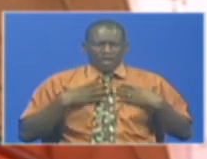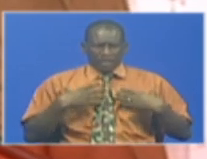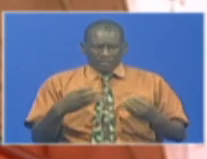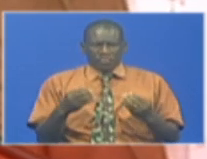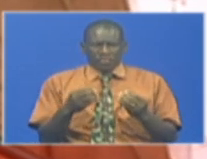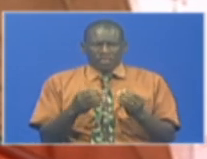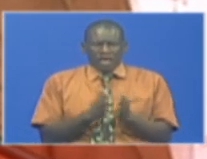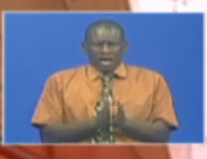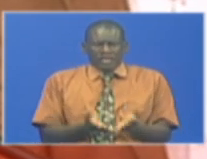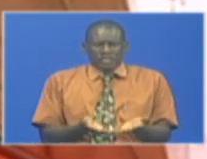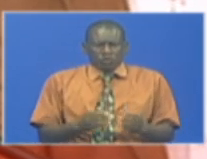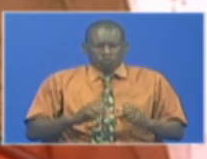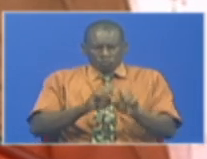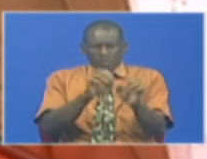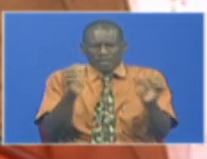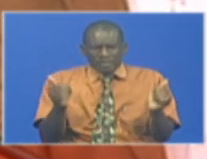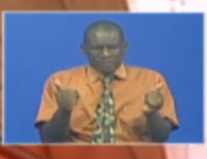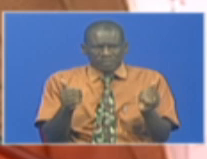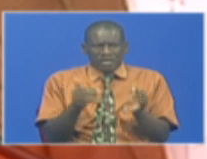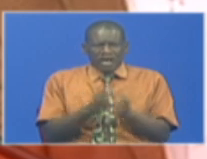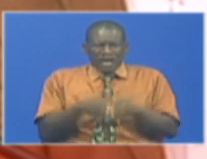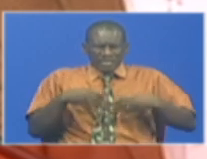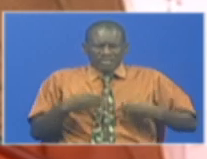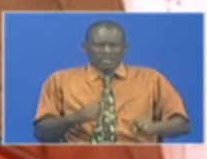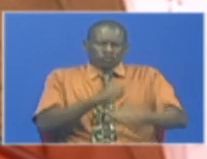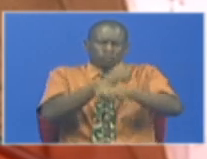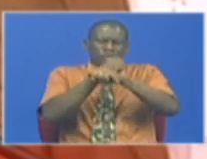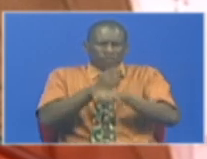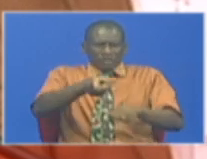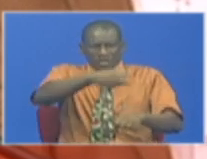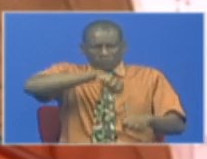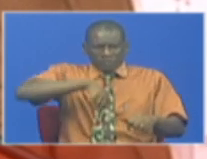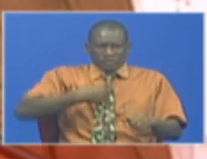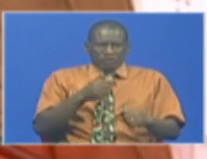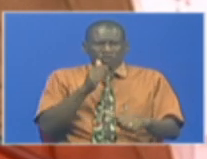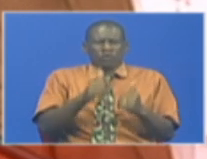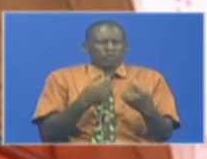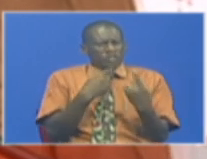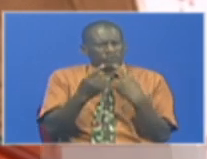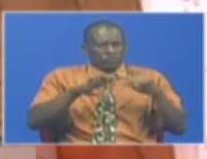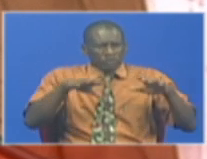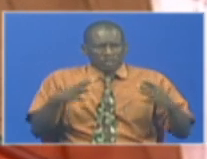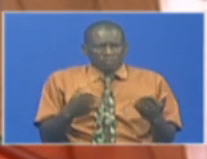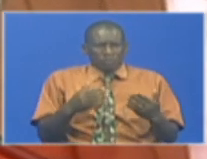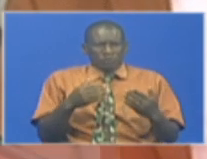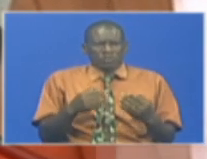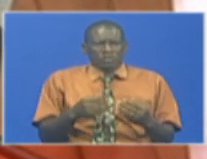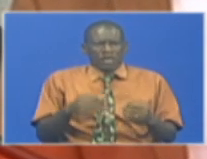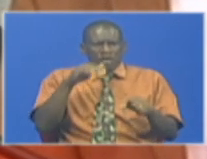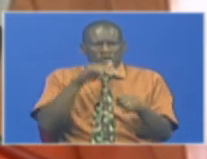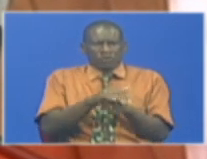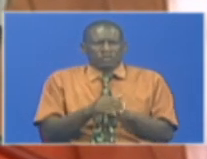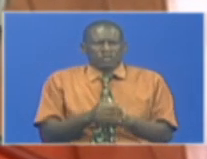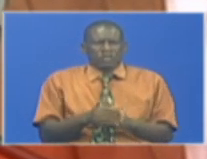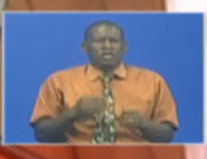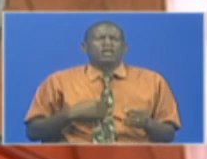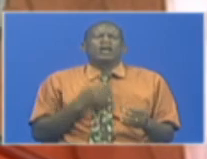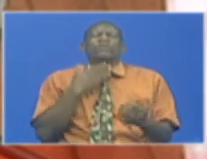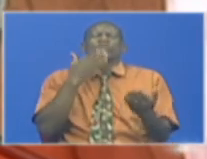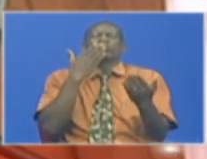wellness, and in embracing the preventive measures we have spoken about so much. I want to thank